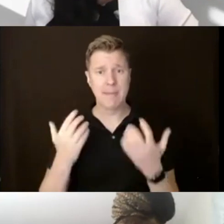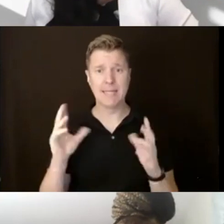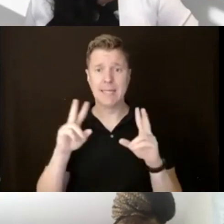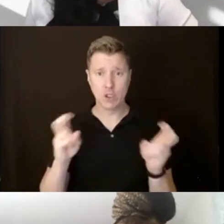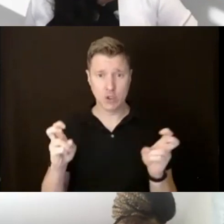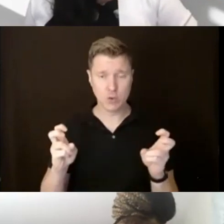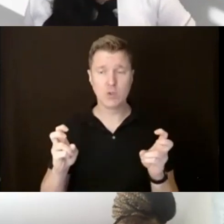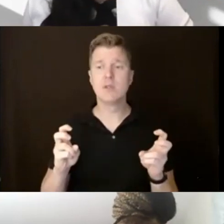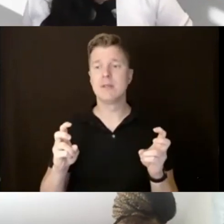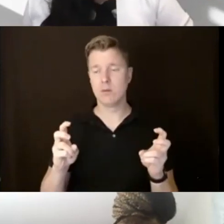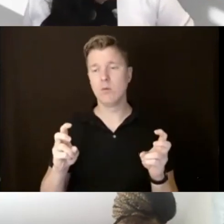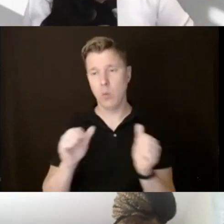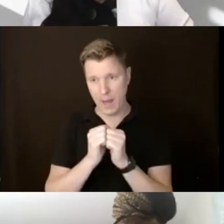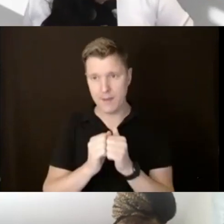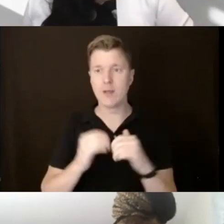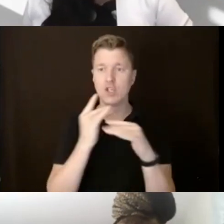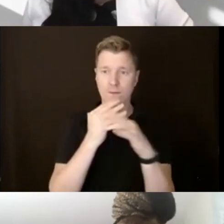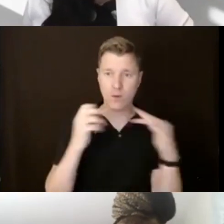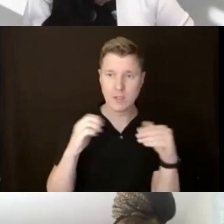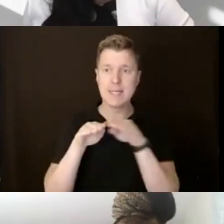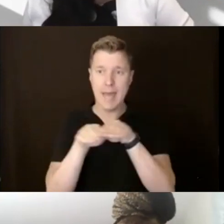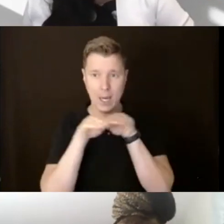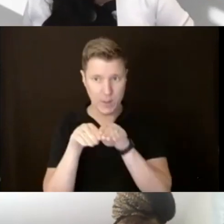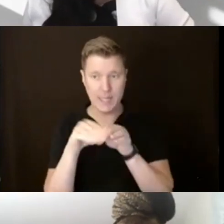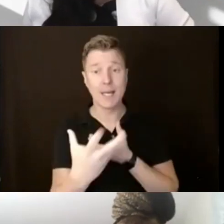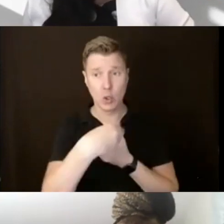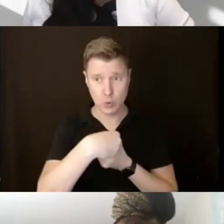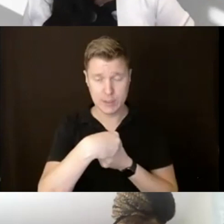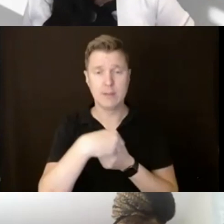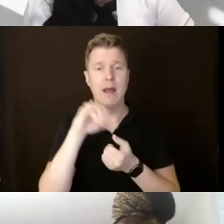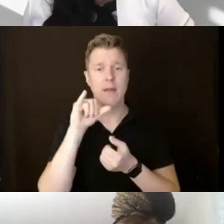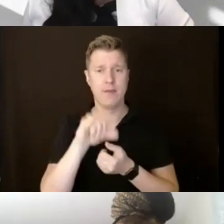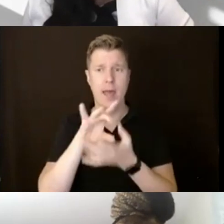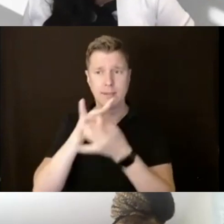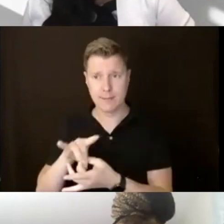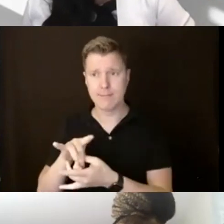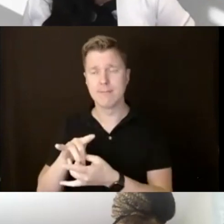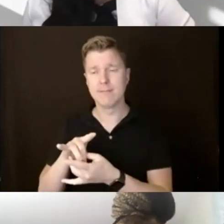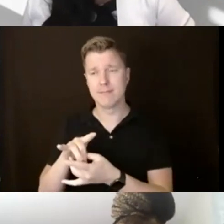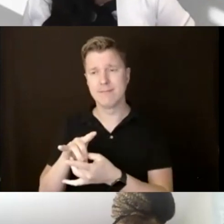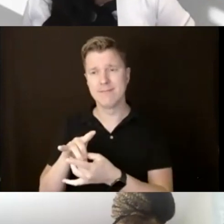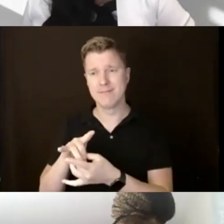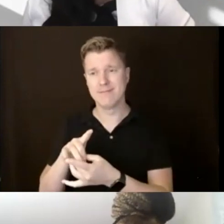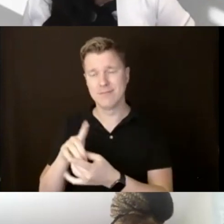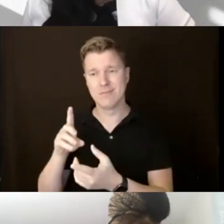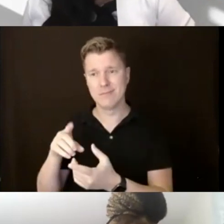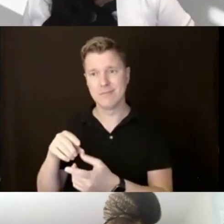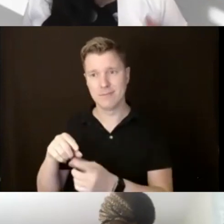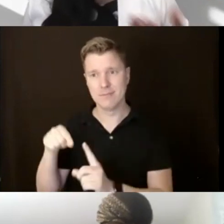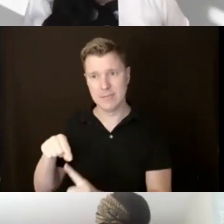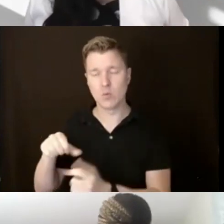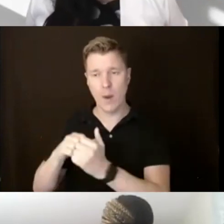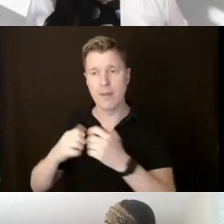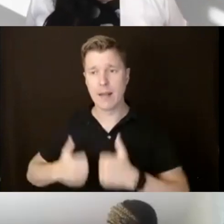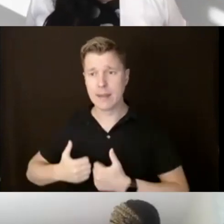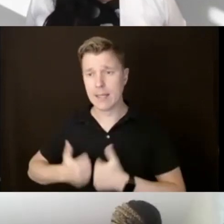equity, and inclusion, which would also encompass things around living wages. Again, that's